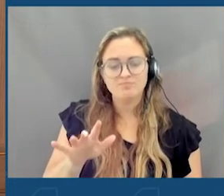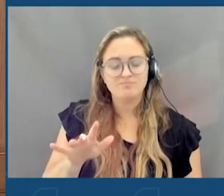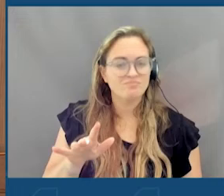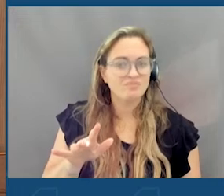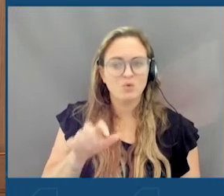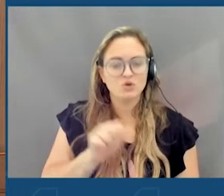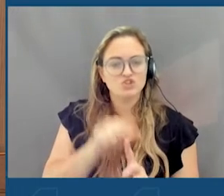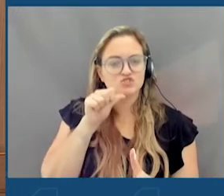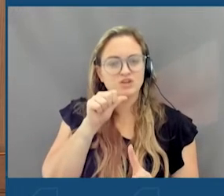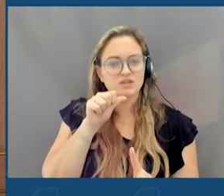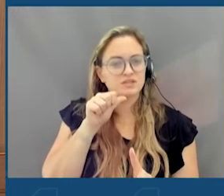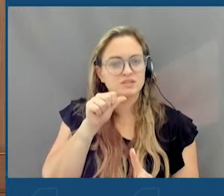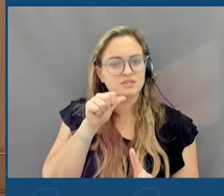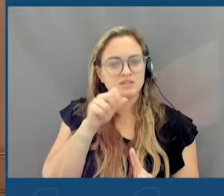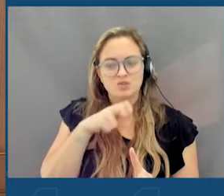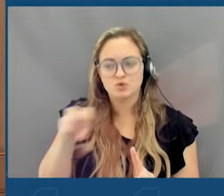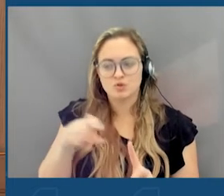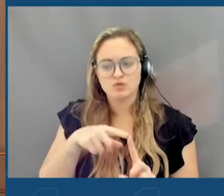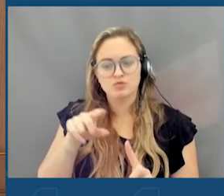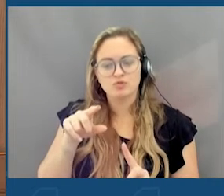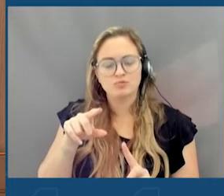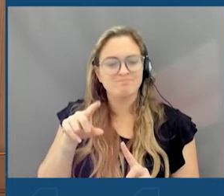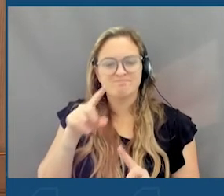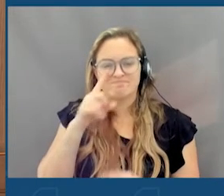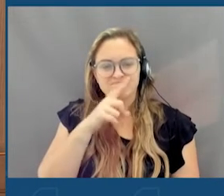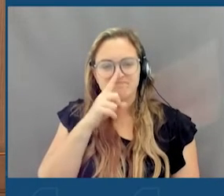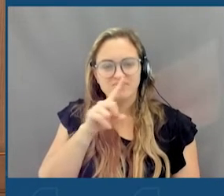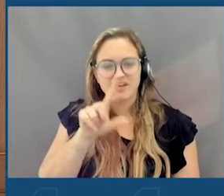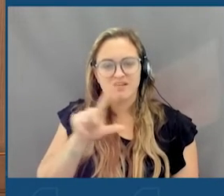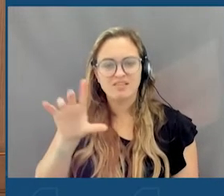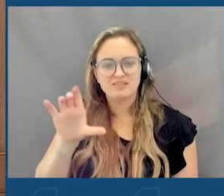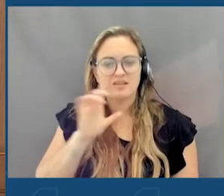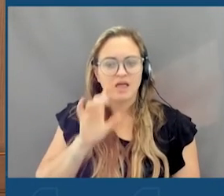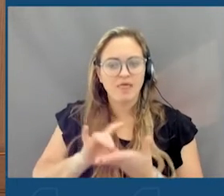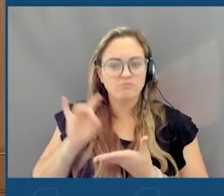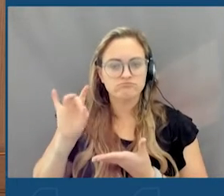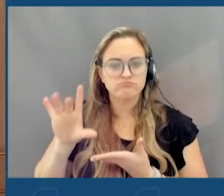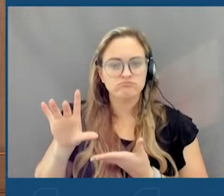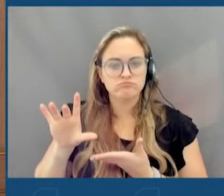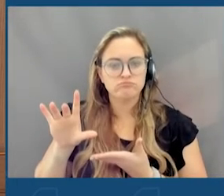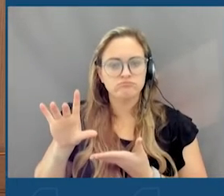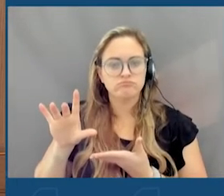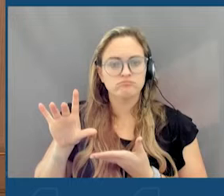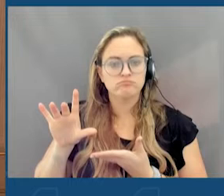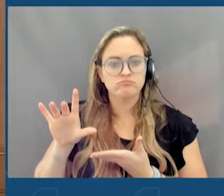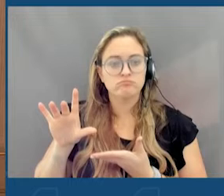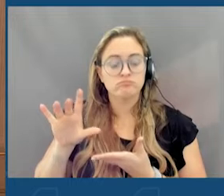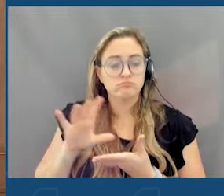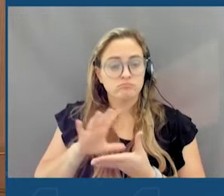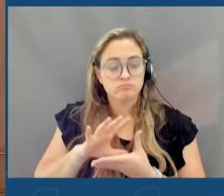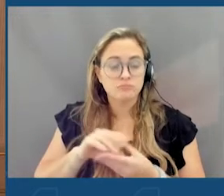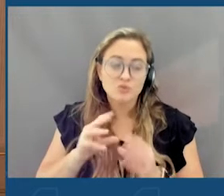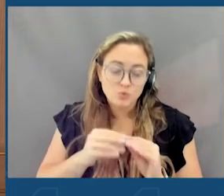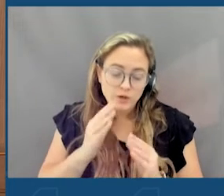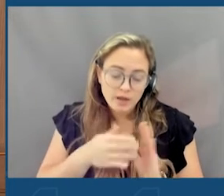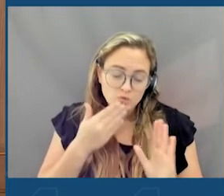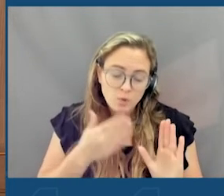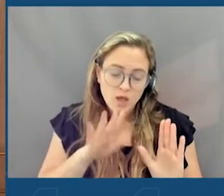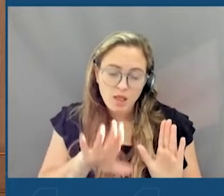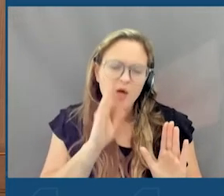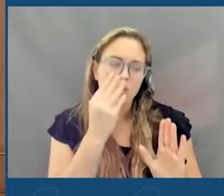home to a sham LLC and then faced eviction. But the story ends well. I'll let you tell